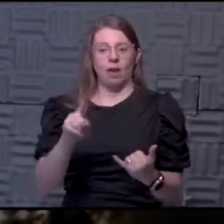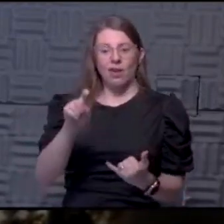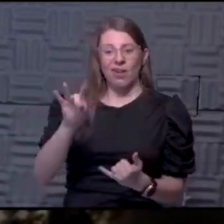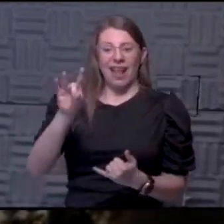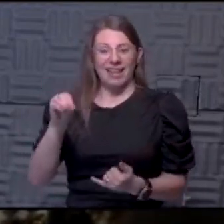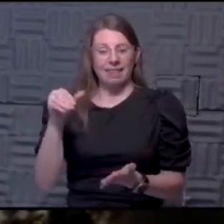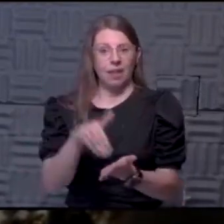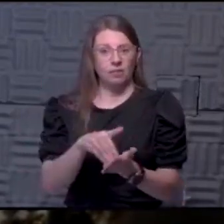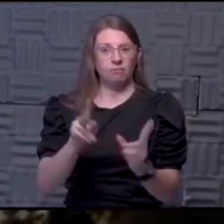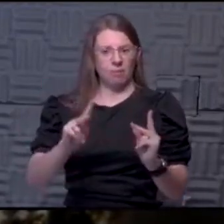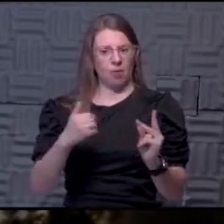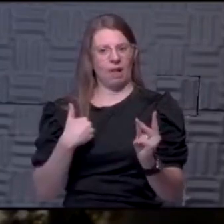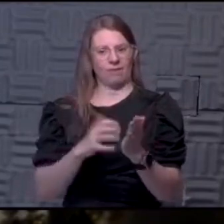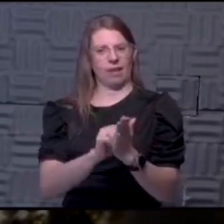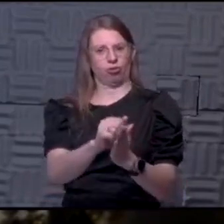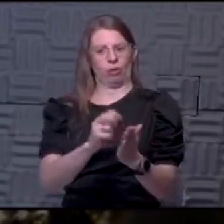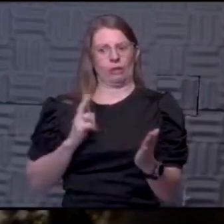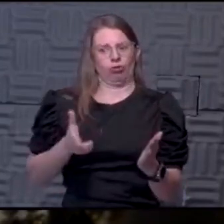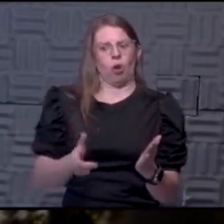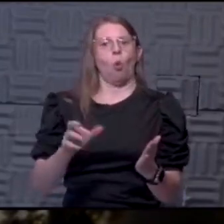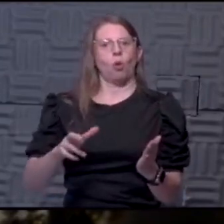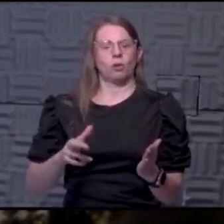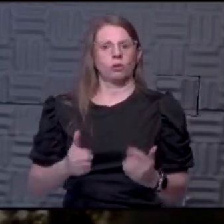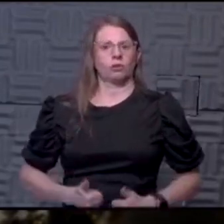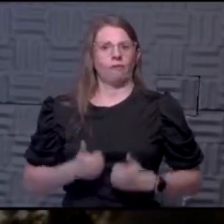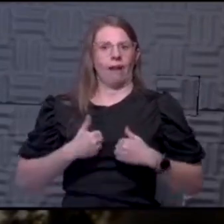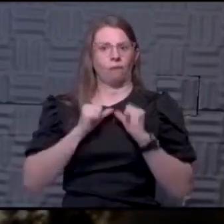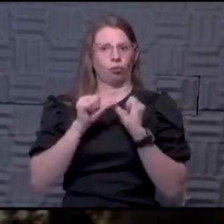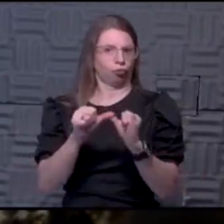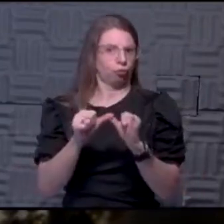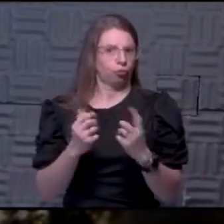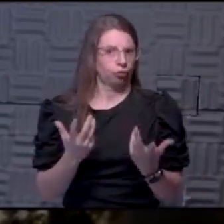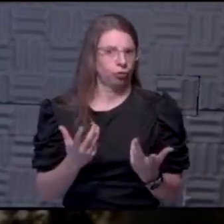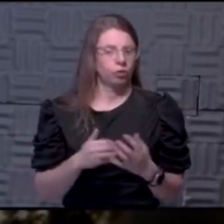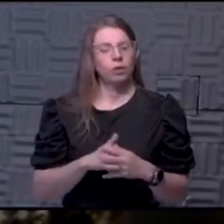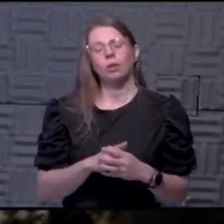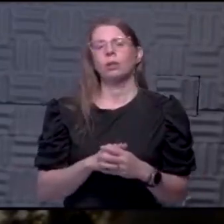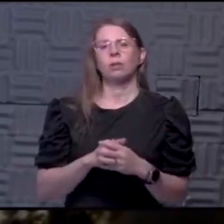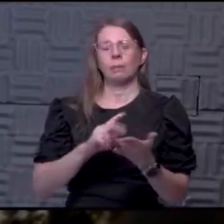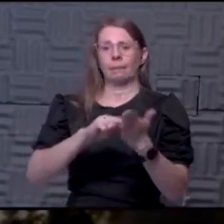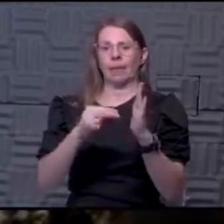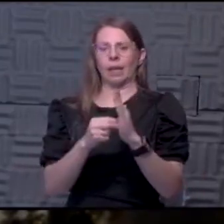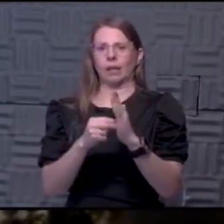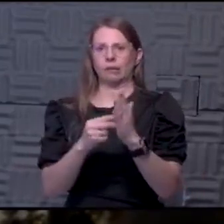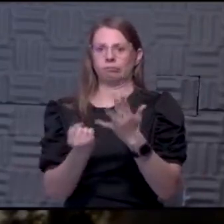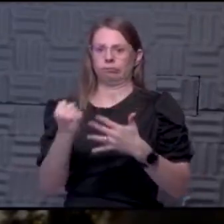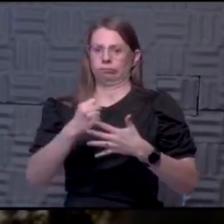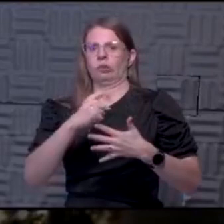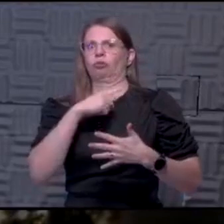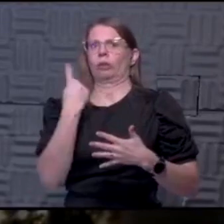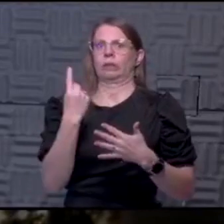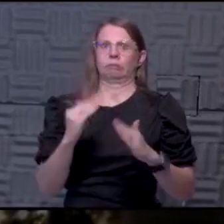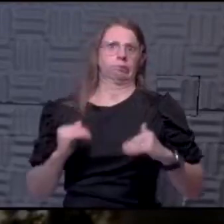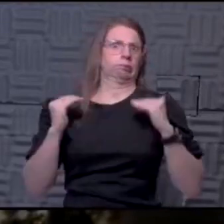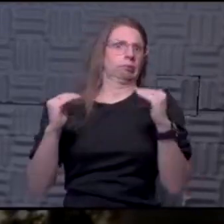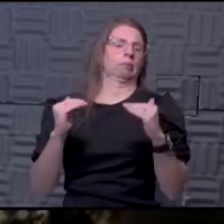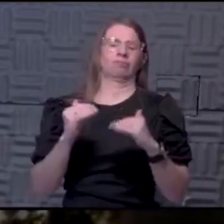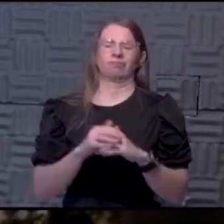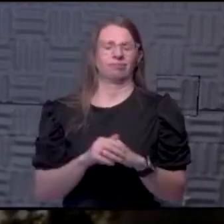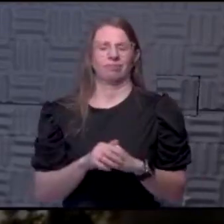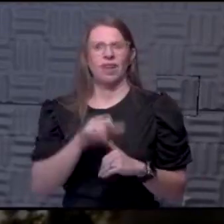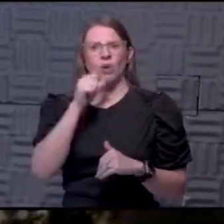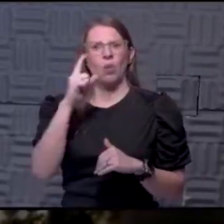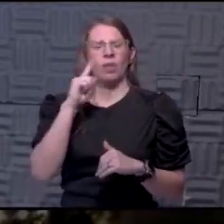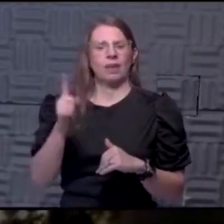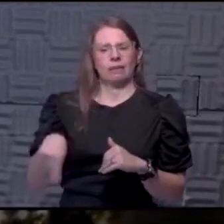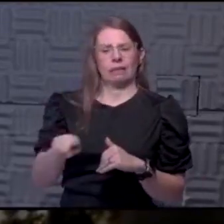history of cancer or are cancer survivors, and but that doesn't put them at increased risk. So I do not think that they would be a